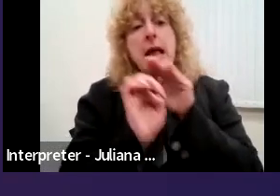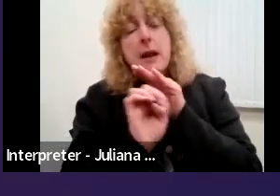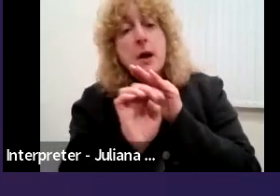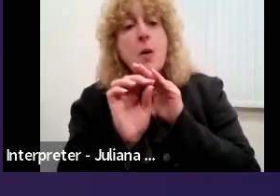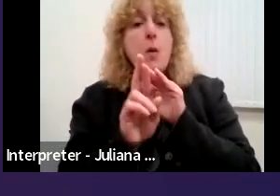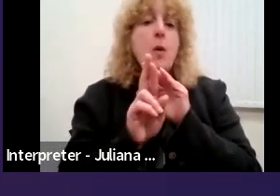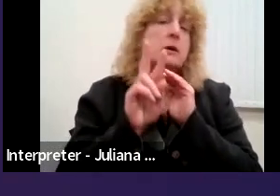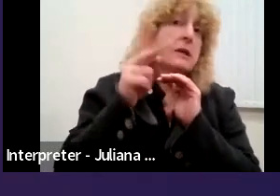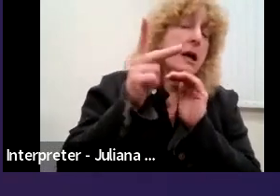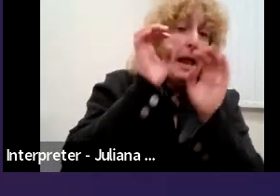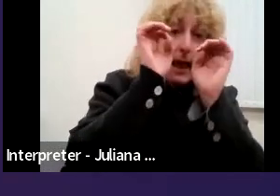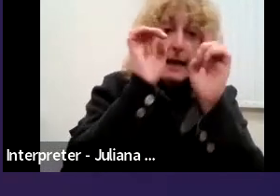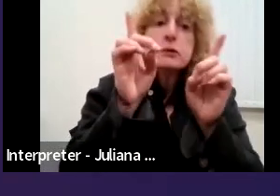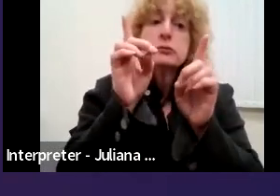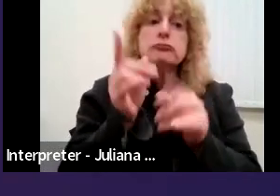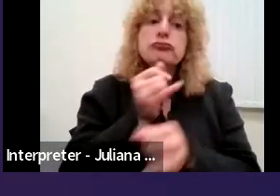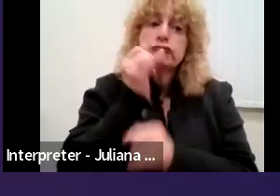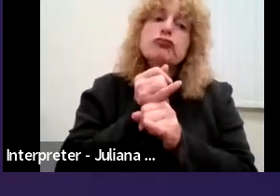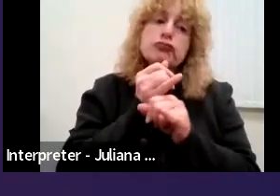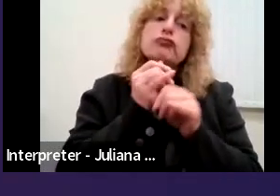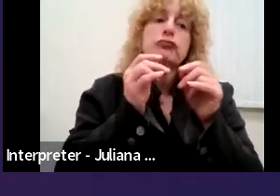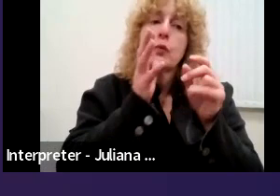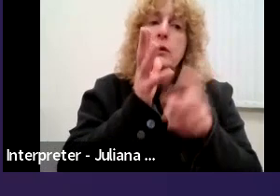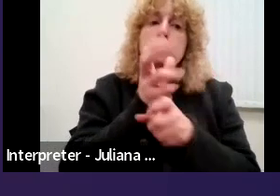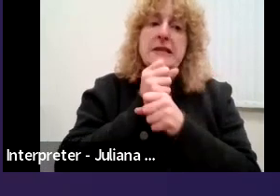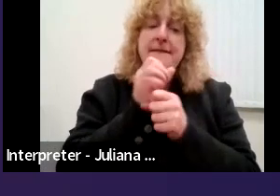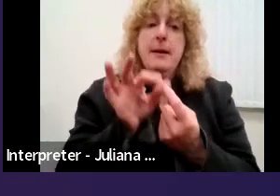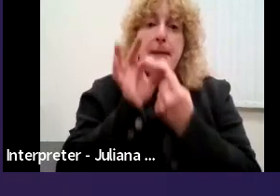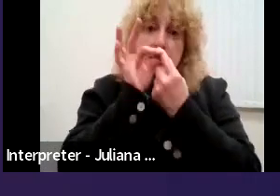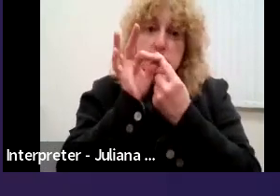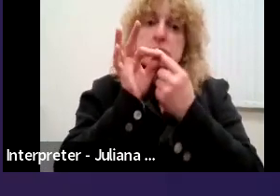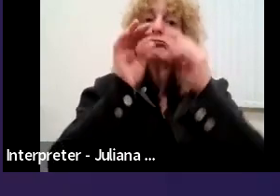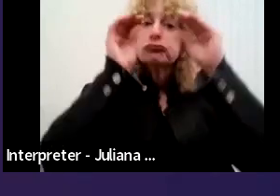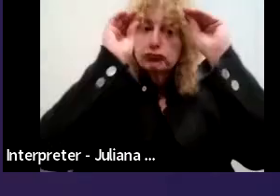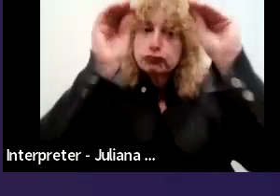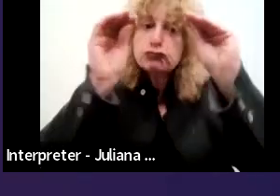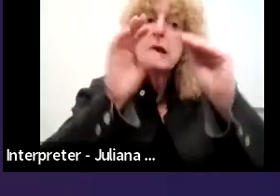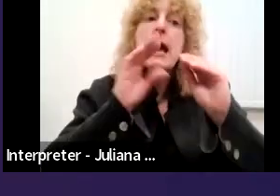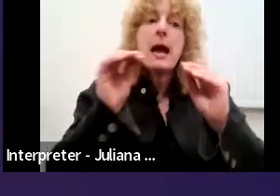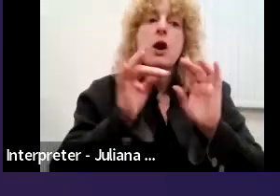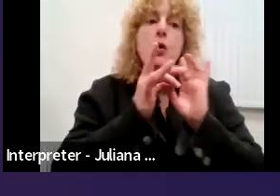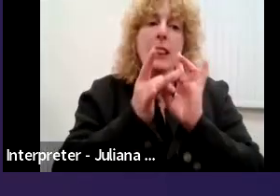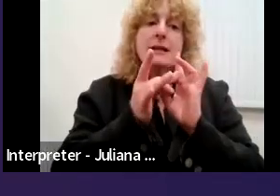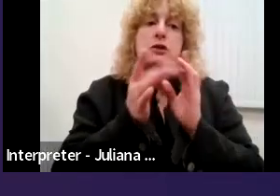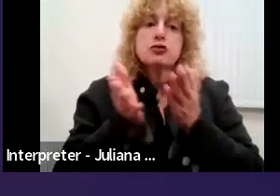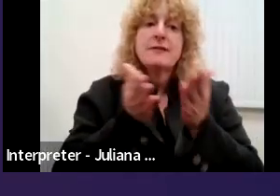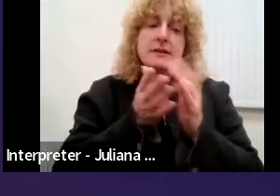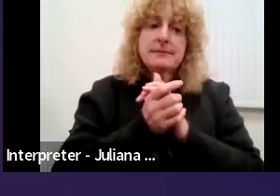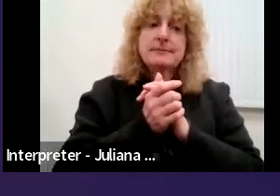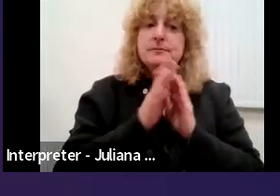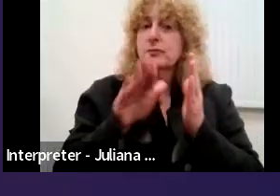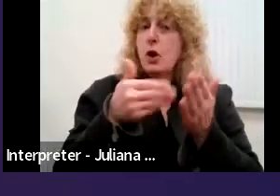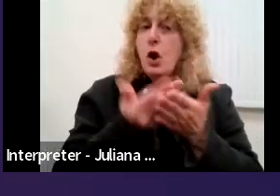or secondary educational institution receives the specialized instruction and related services. So